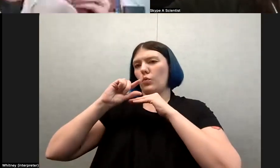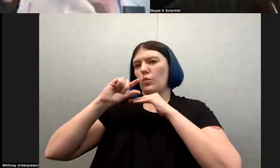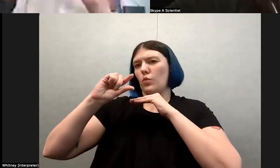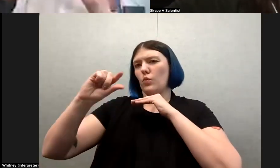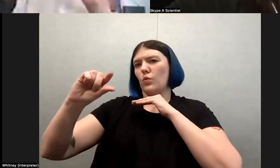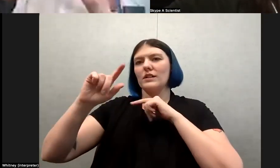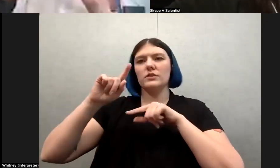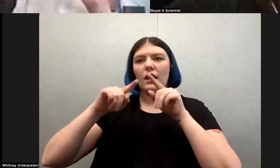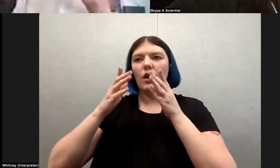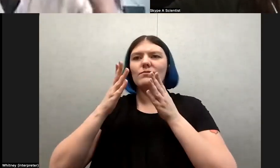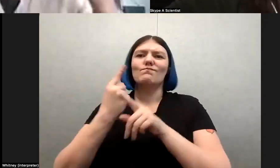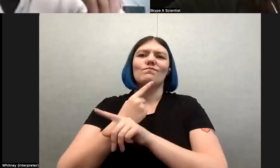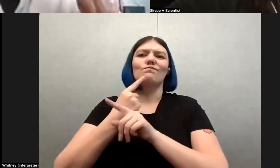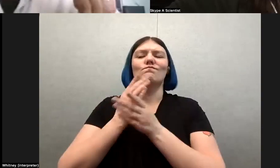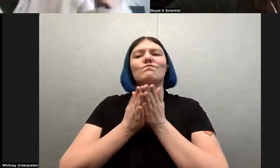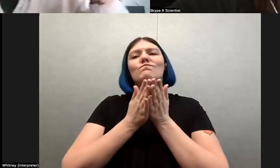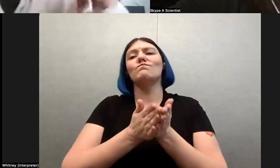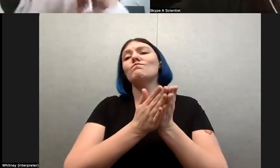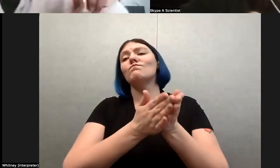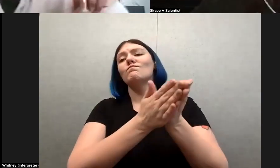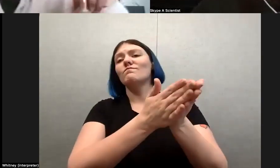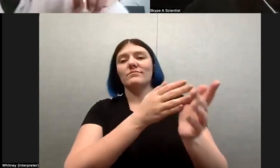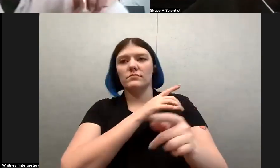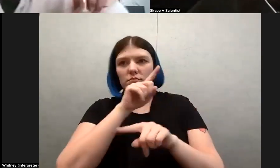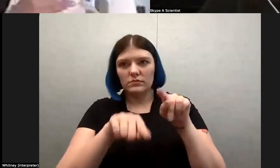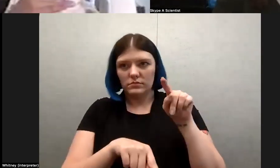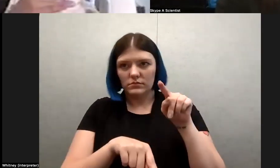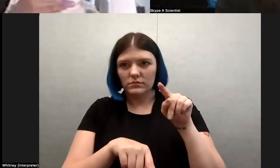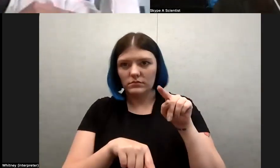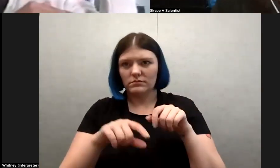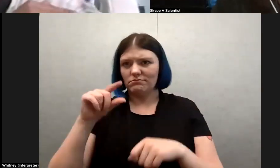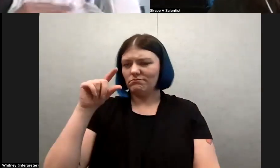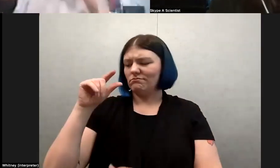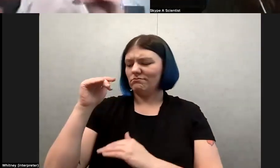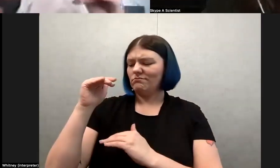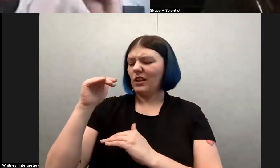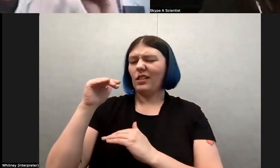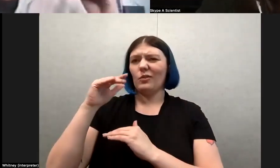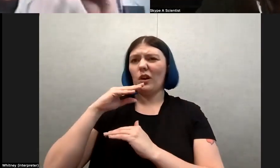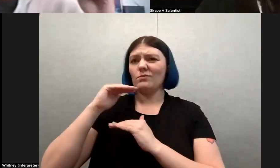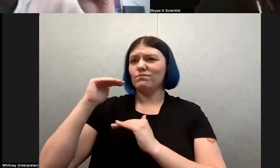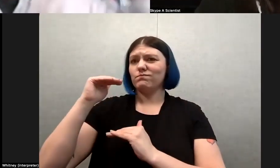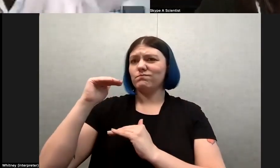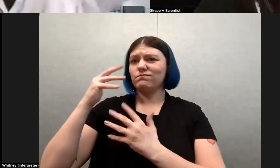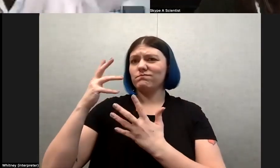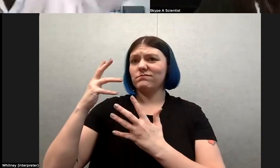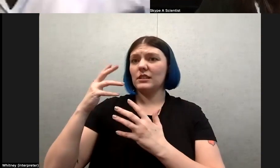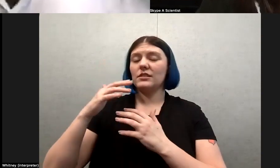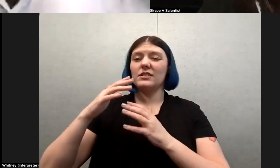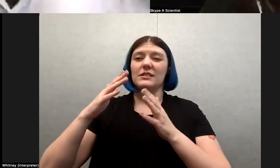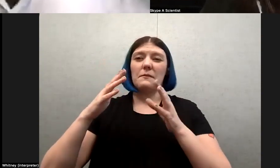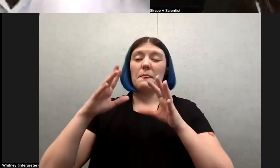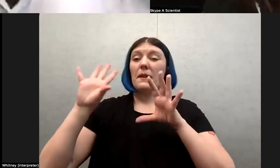like a regular boat in them for a lot of the areas because there's only like this much water. So what they do is they put a giant